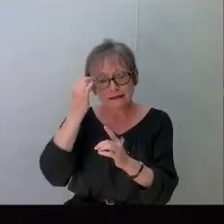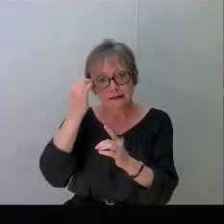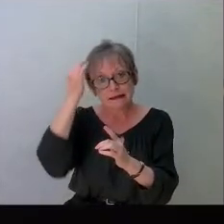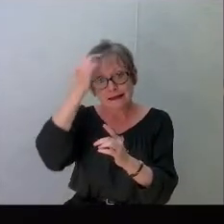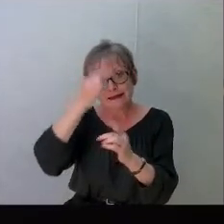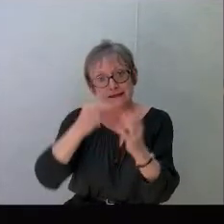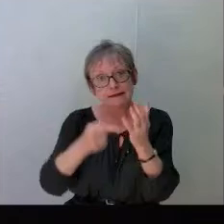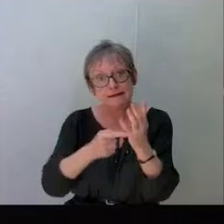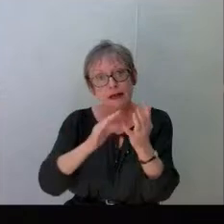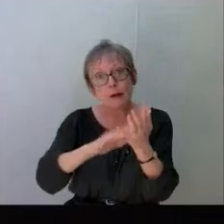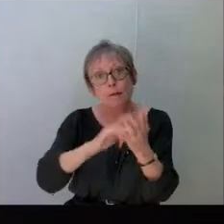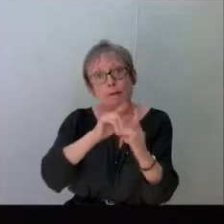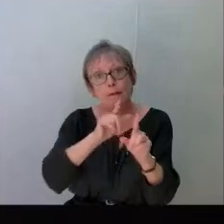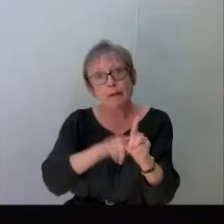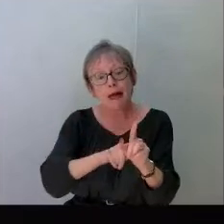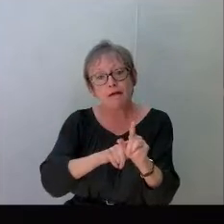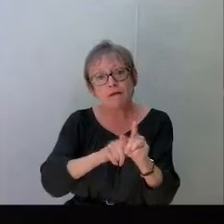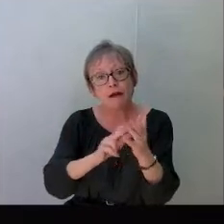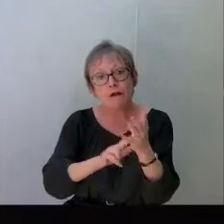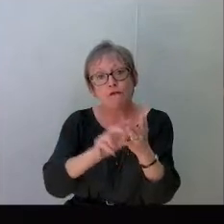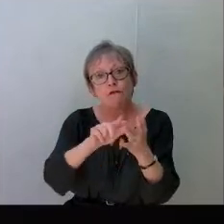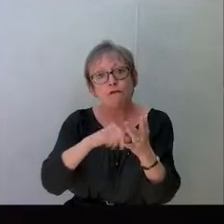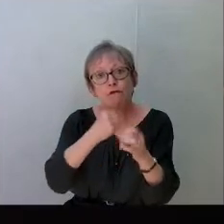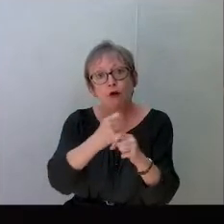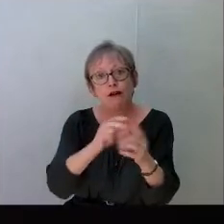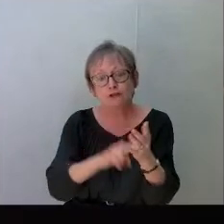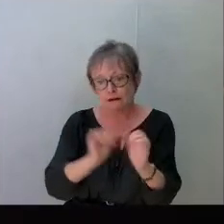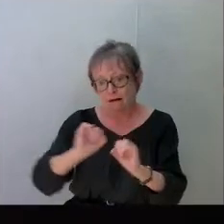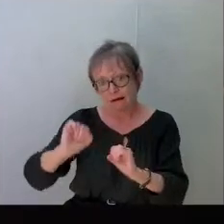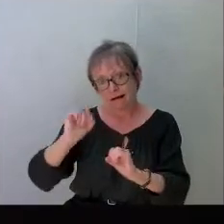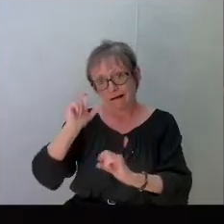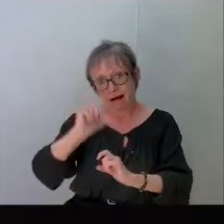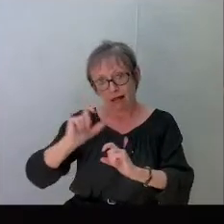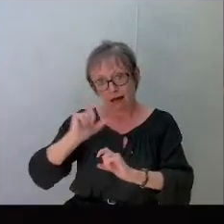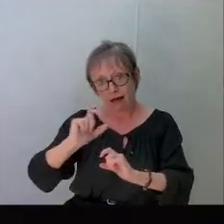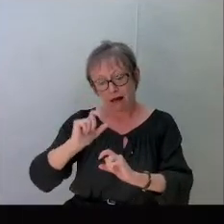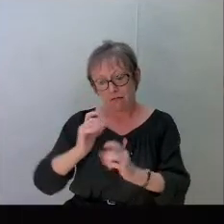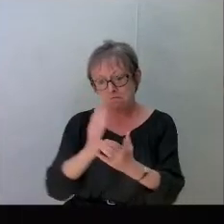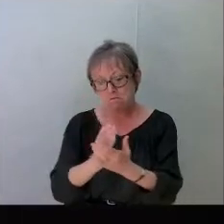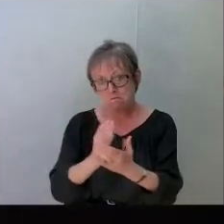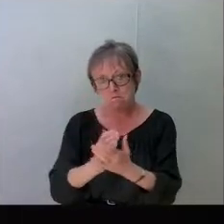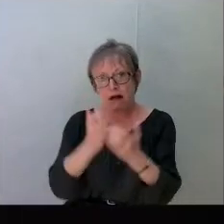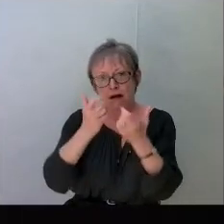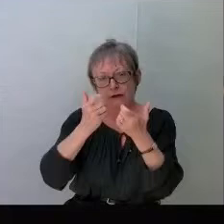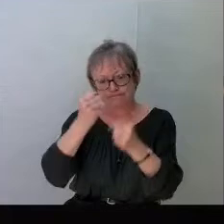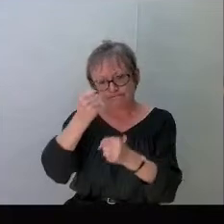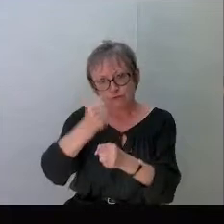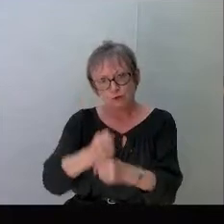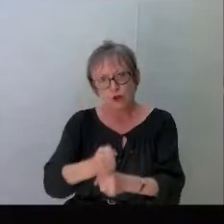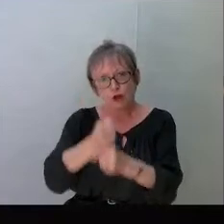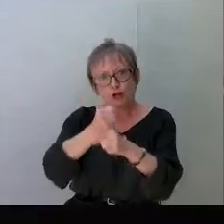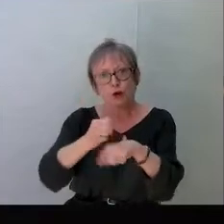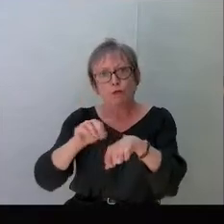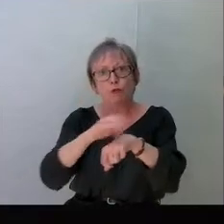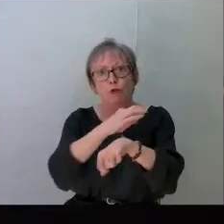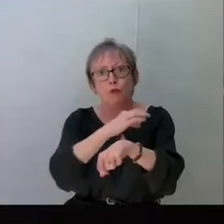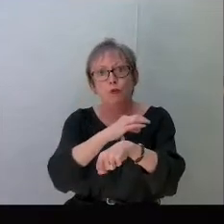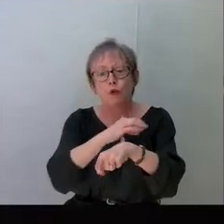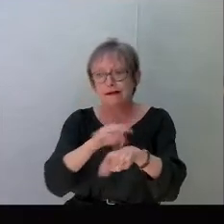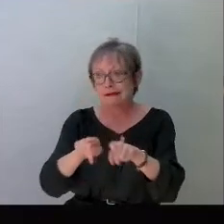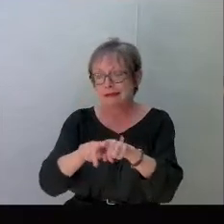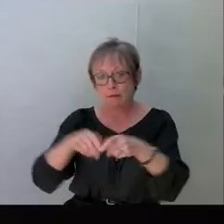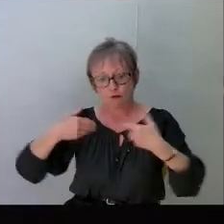the Virgin, and by tradition, her colour is liturgical blue, and that is the blue of our